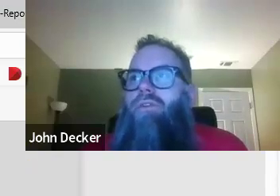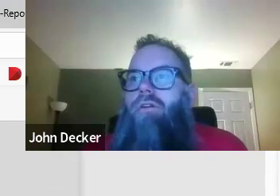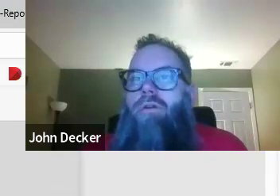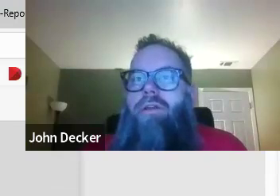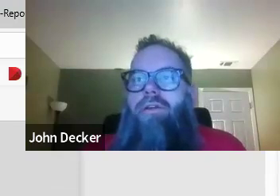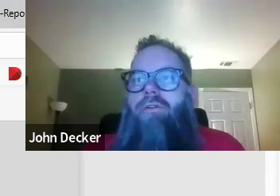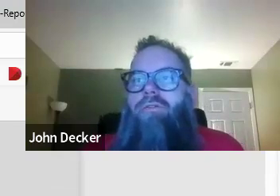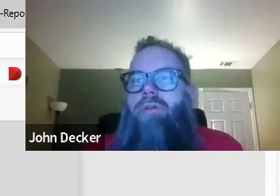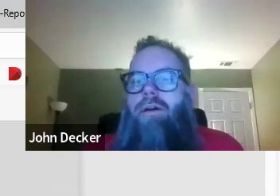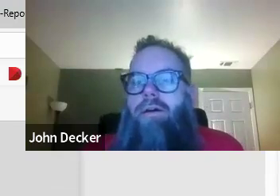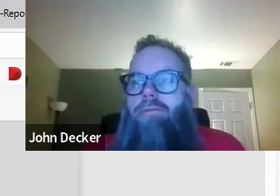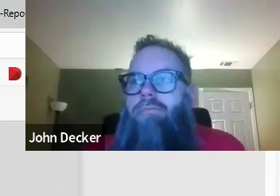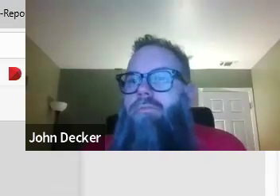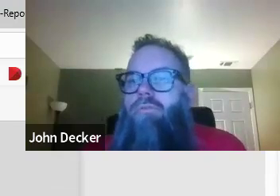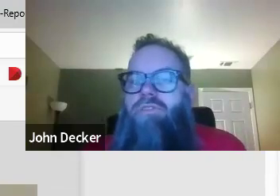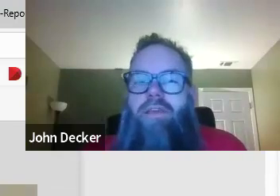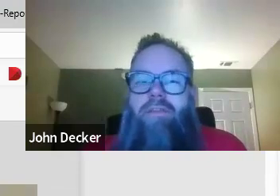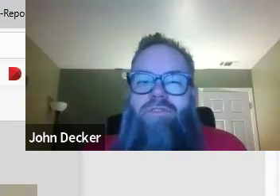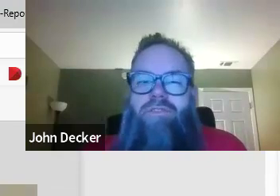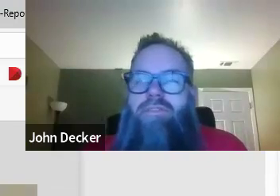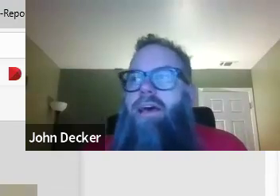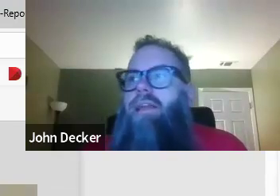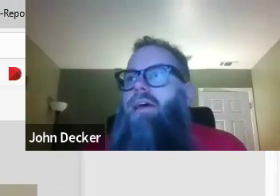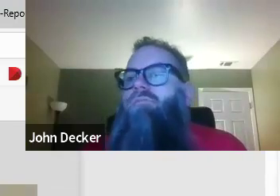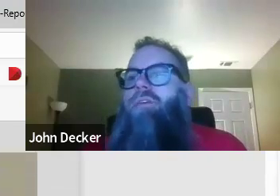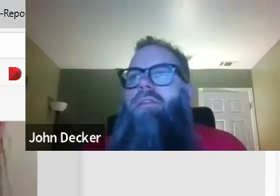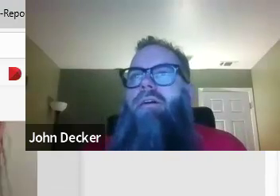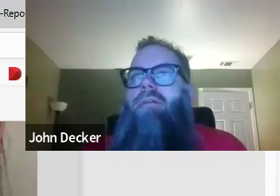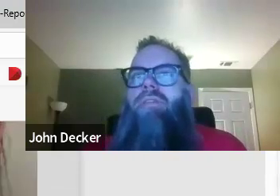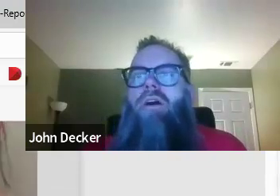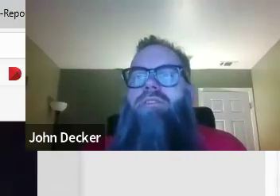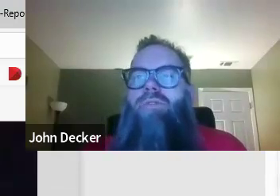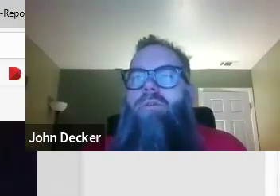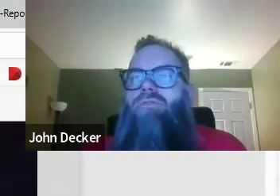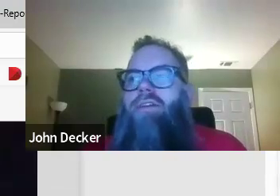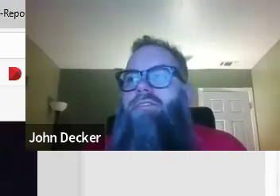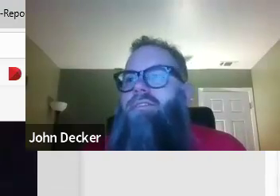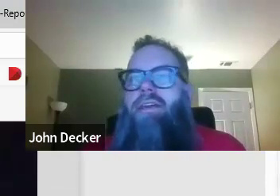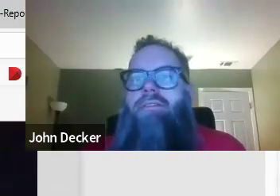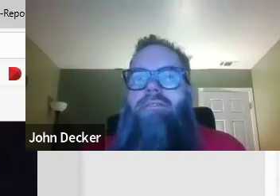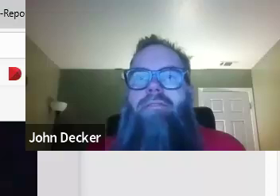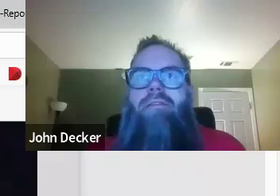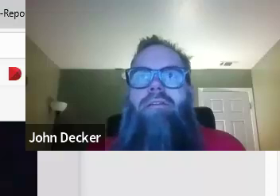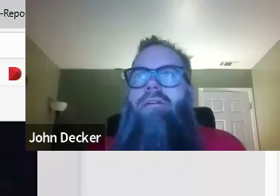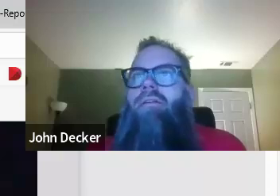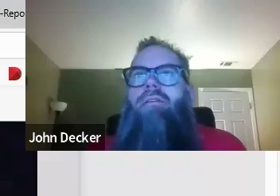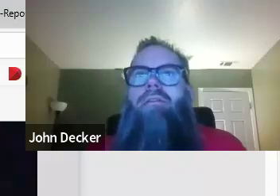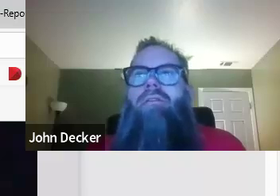We got Beth Argo on here, who works with individuals that have been in the hospital on protracted